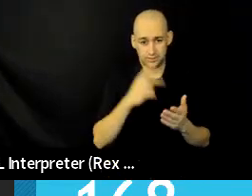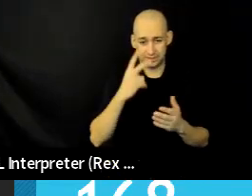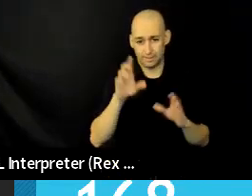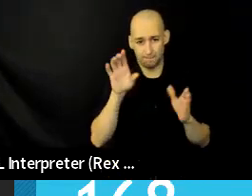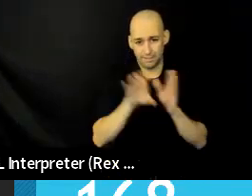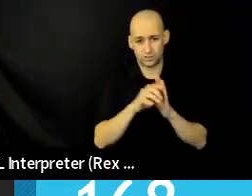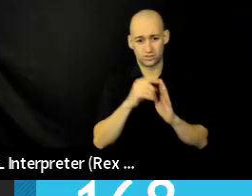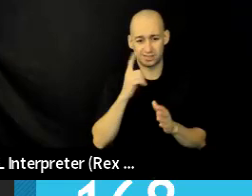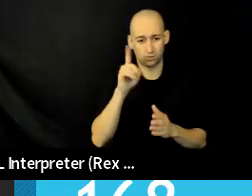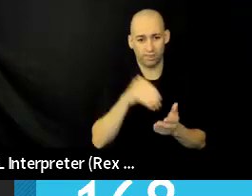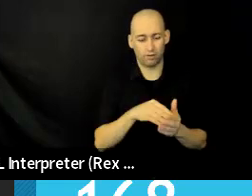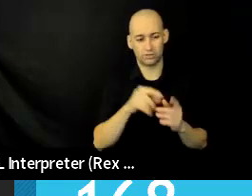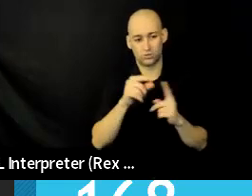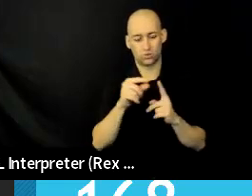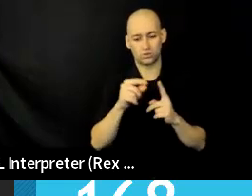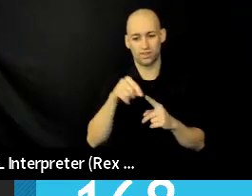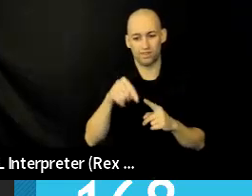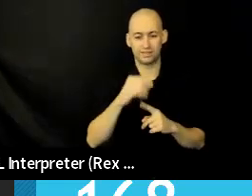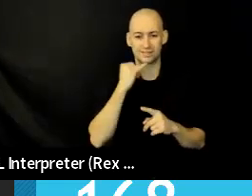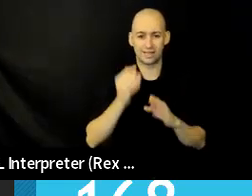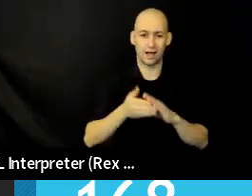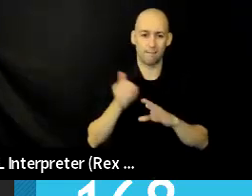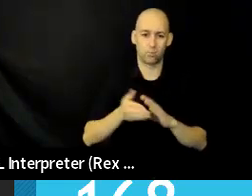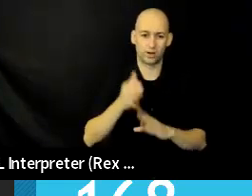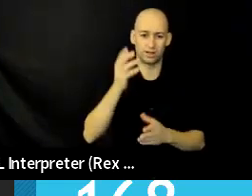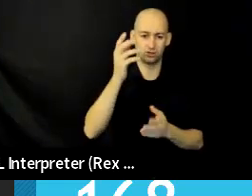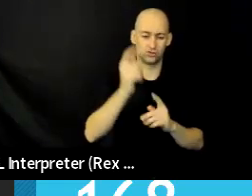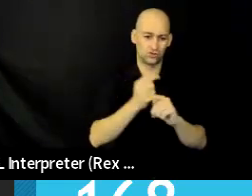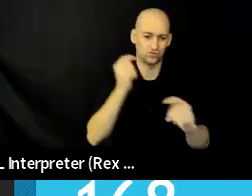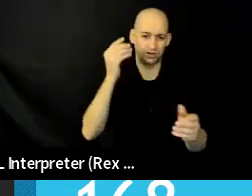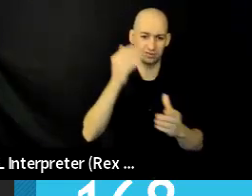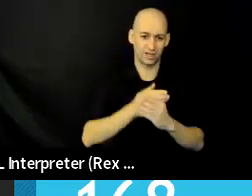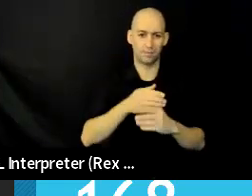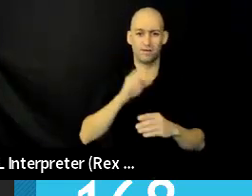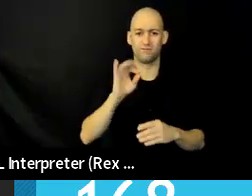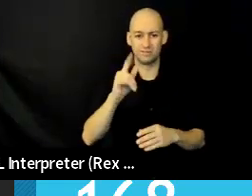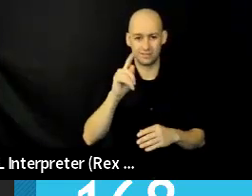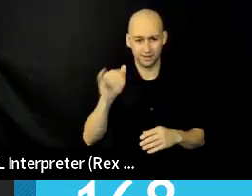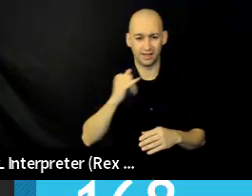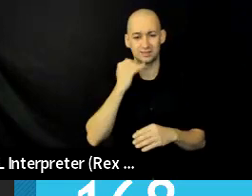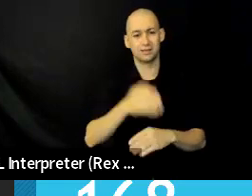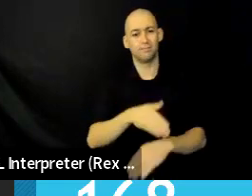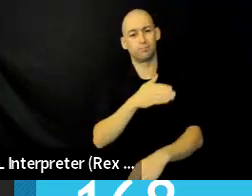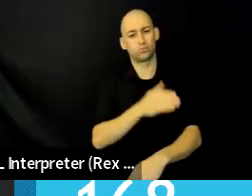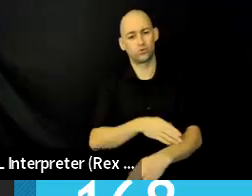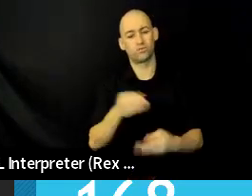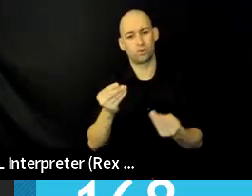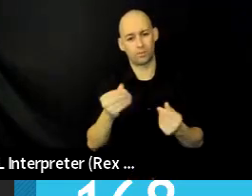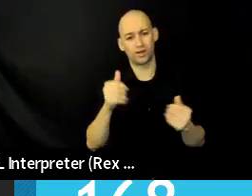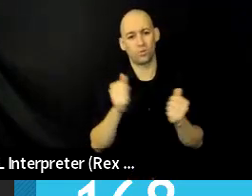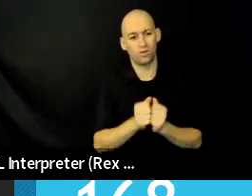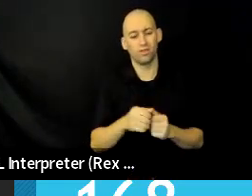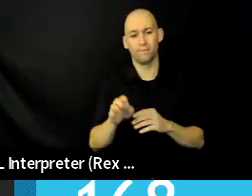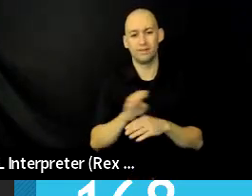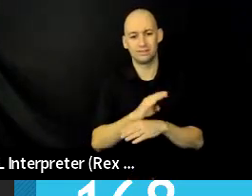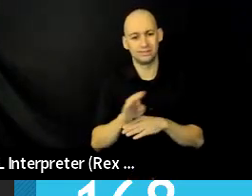a operating truck stop facility. It is an improved property with a business located